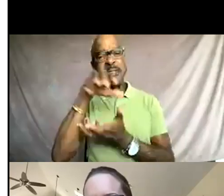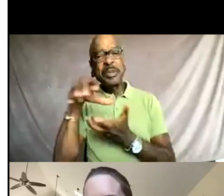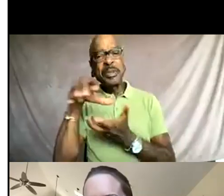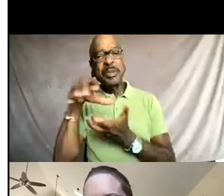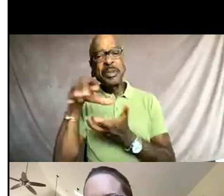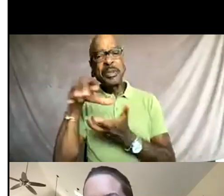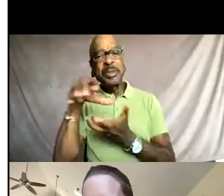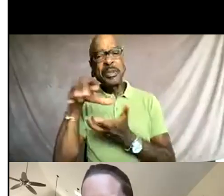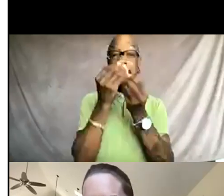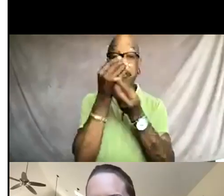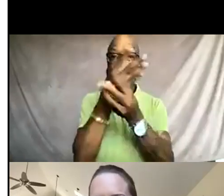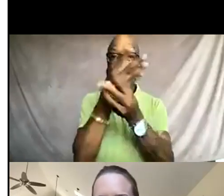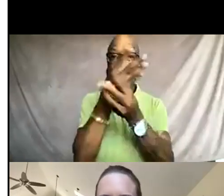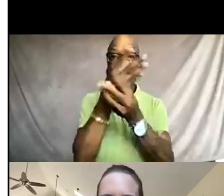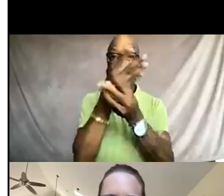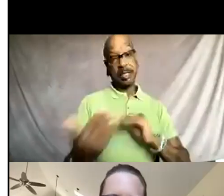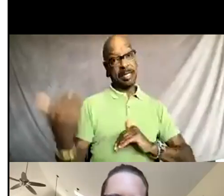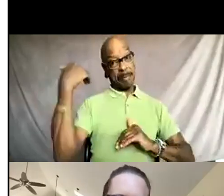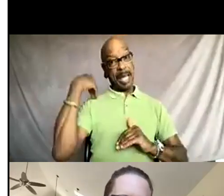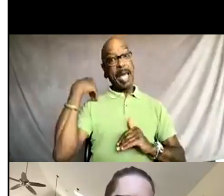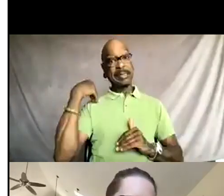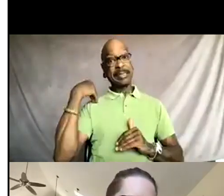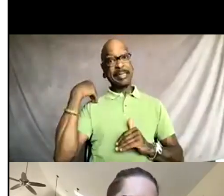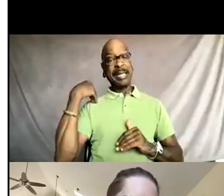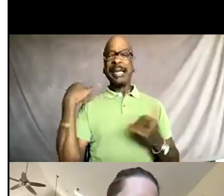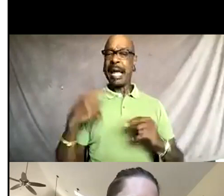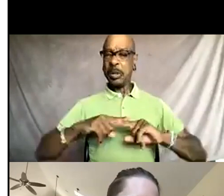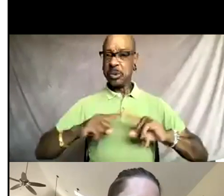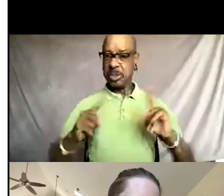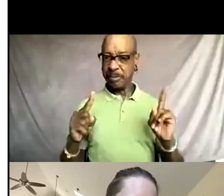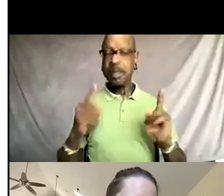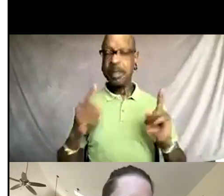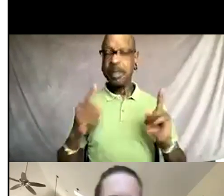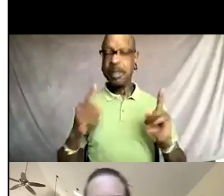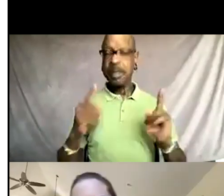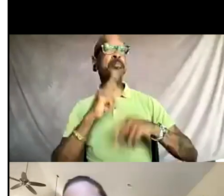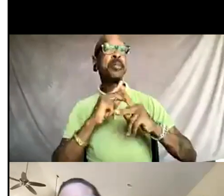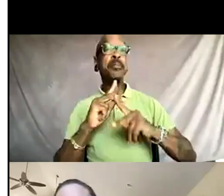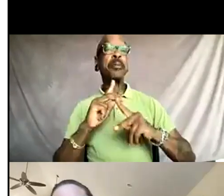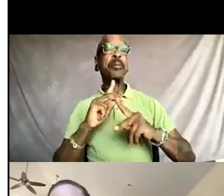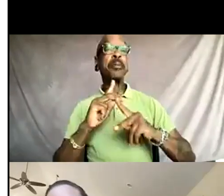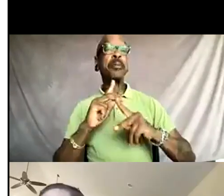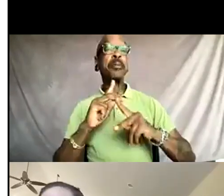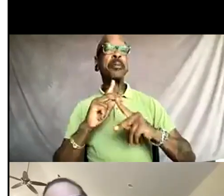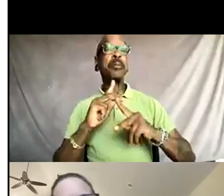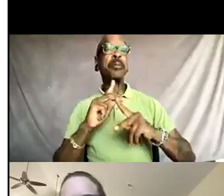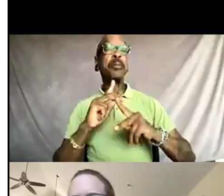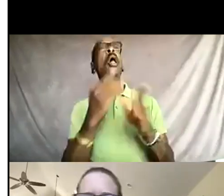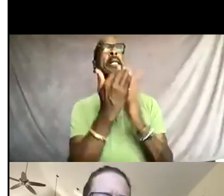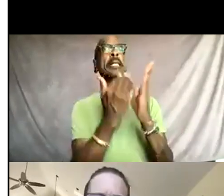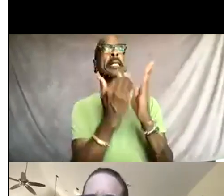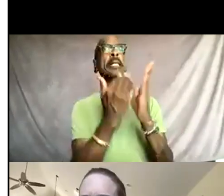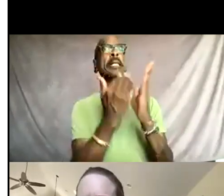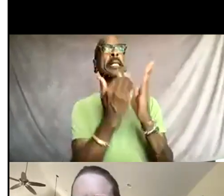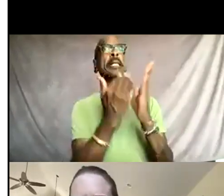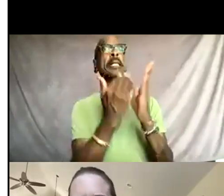been presented in the past. And, sometimes people, they come and they think, okay, there's a list of options. We could be a tenancy in common or a